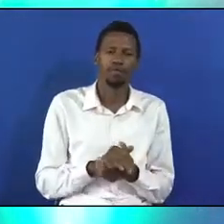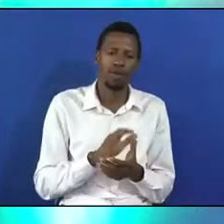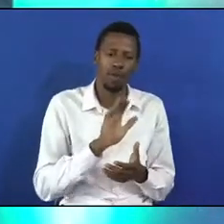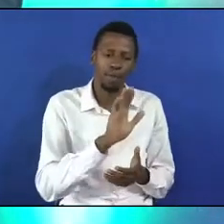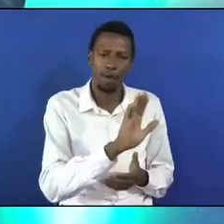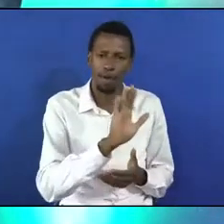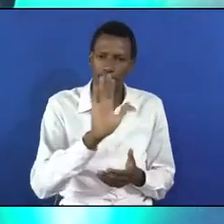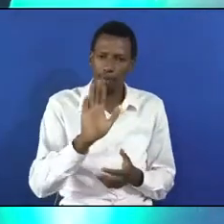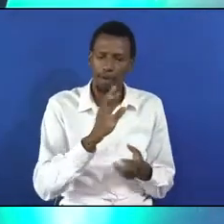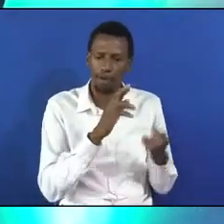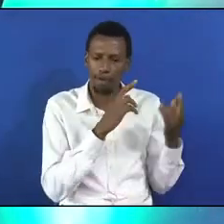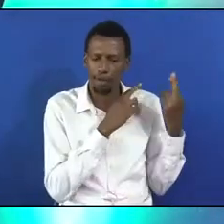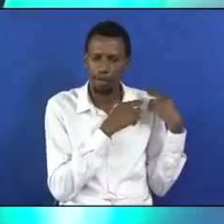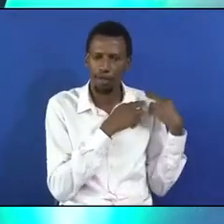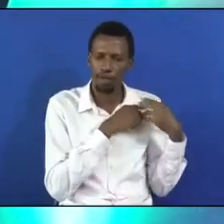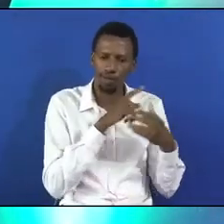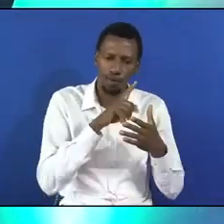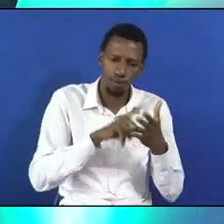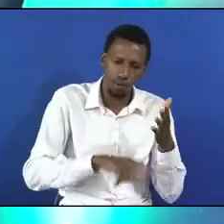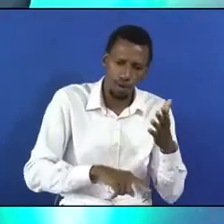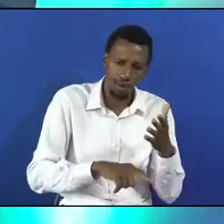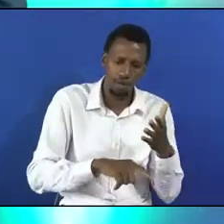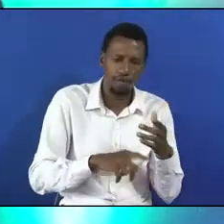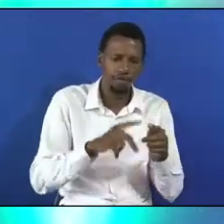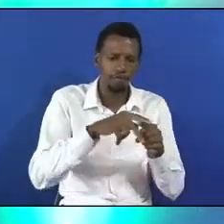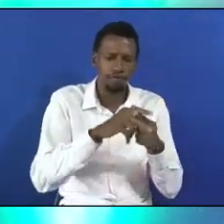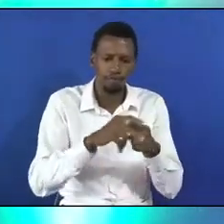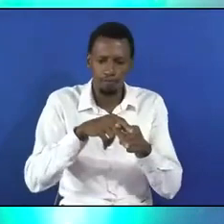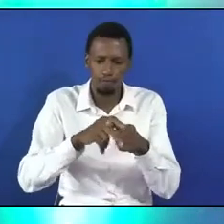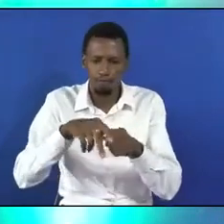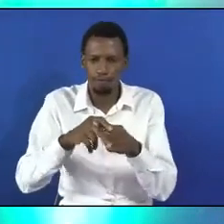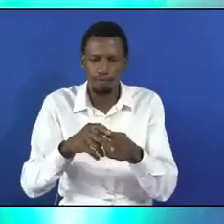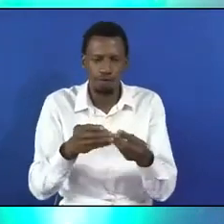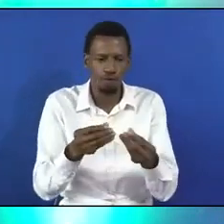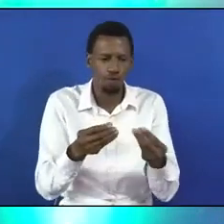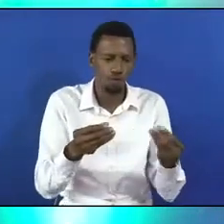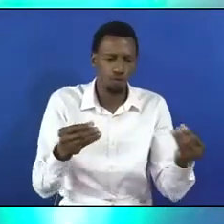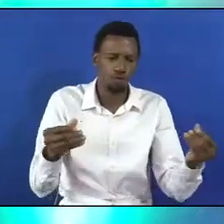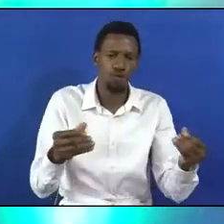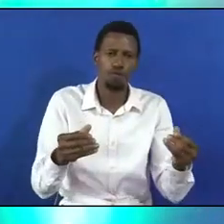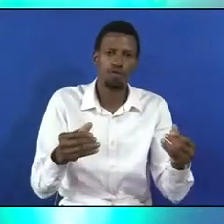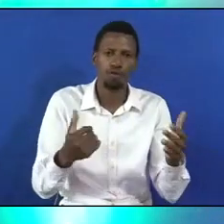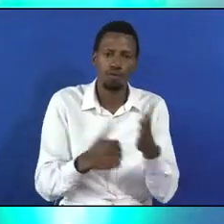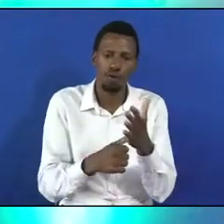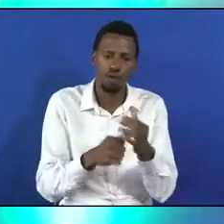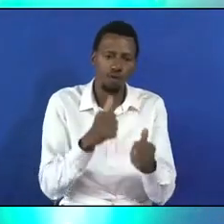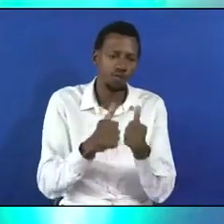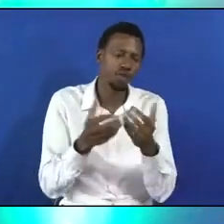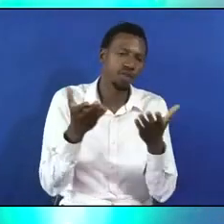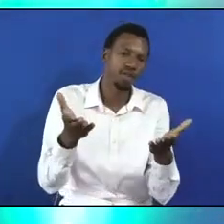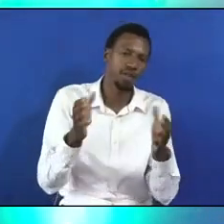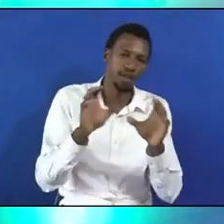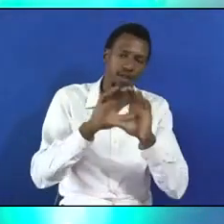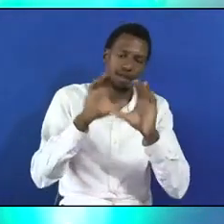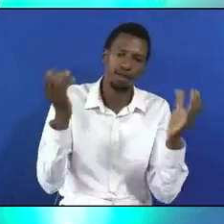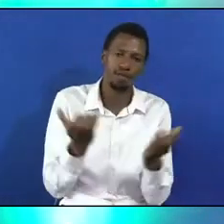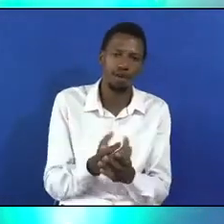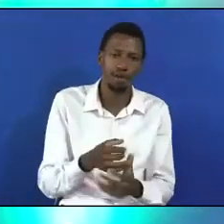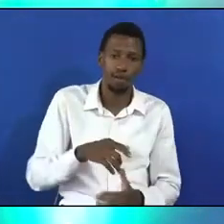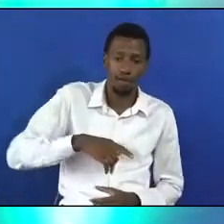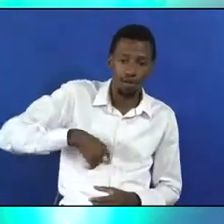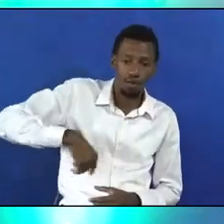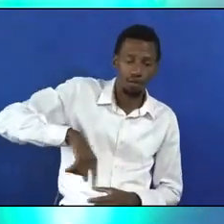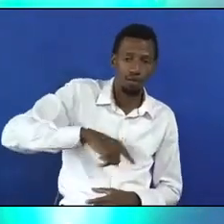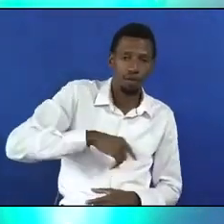can mend up the messes that have been caused by the evil one? Is there anything that we can do as